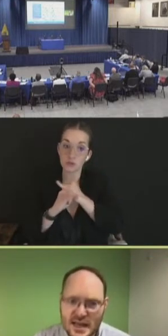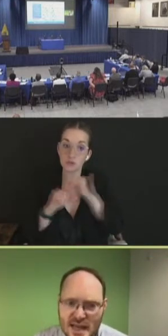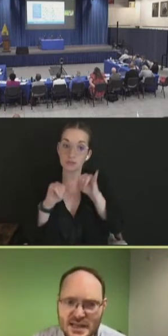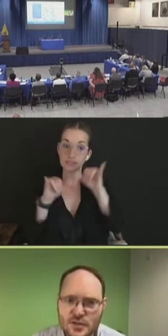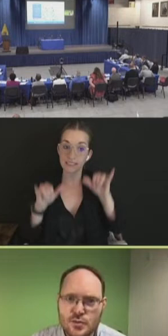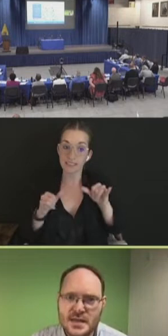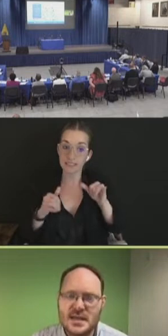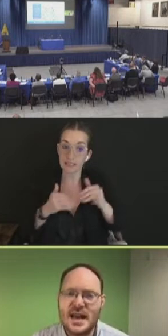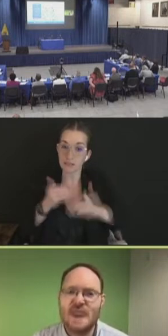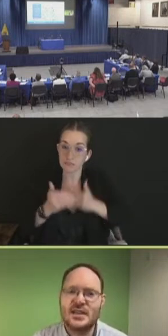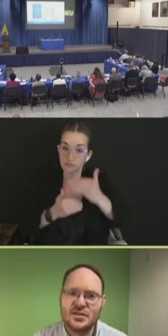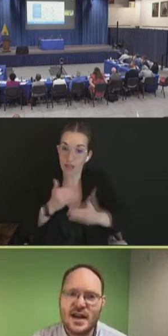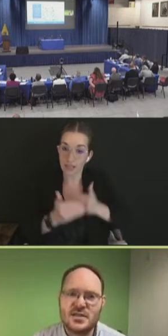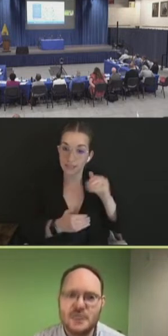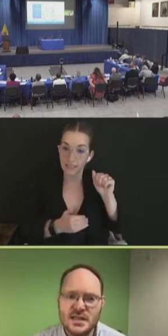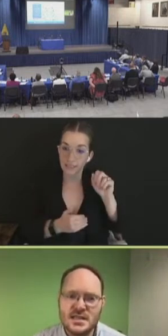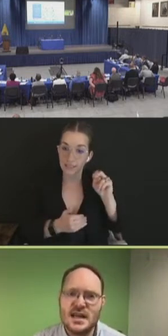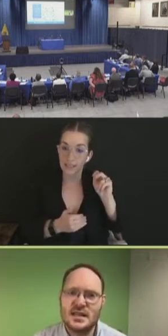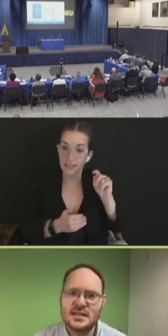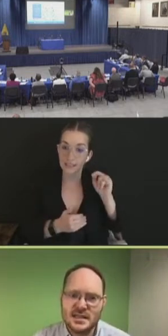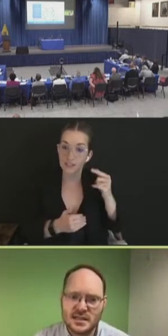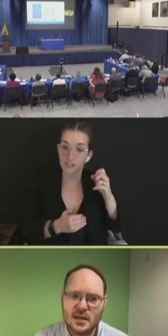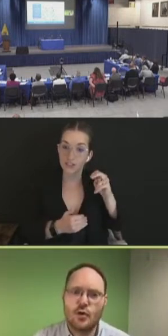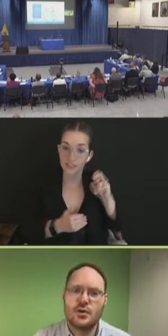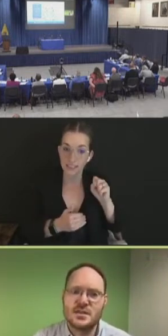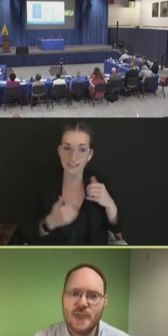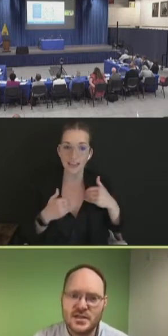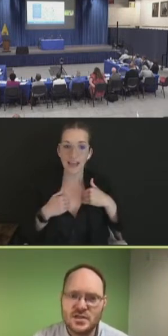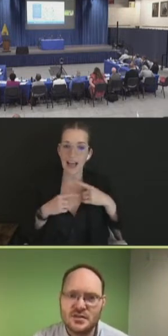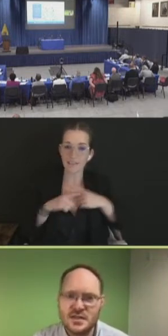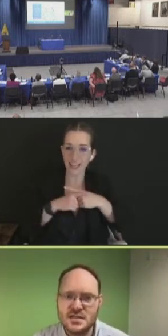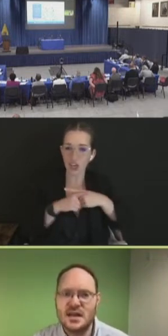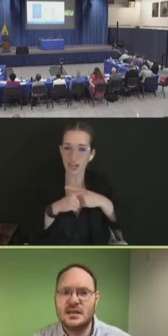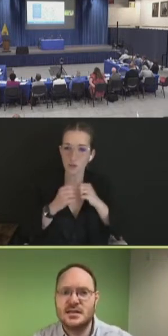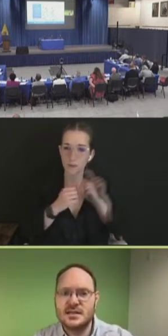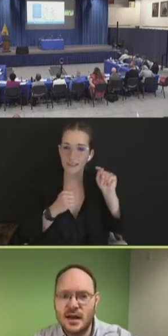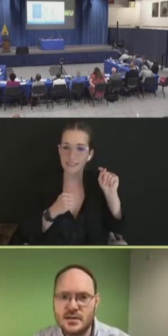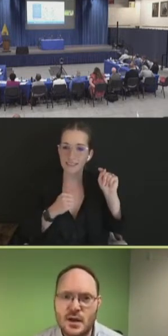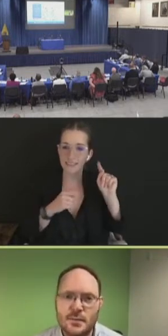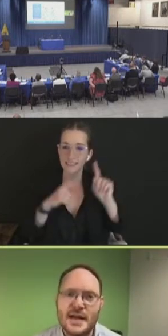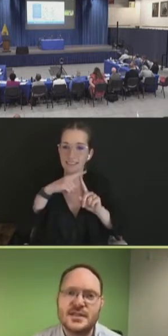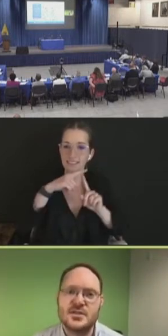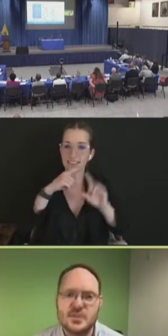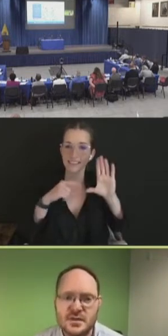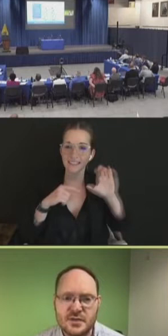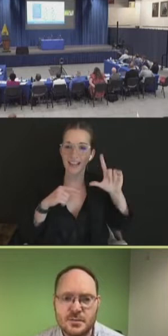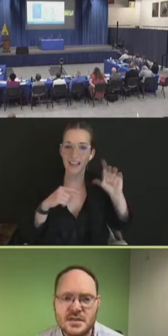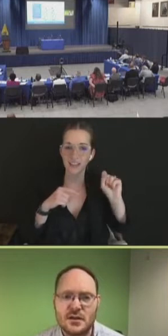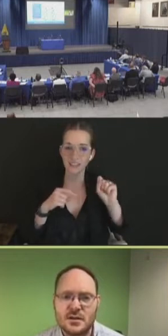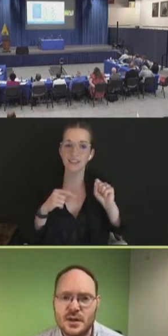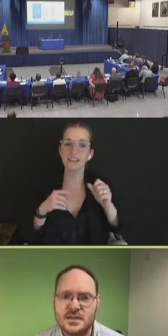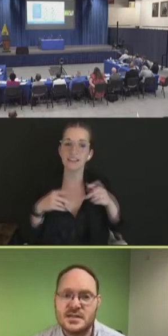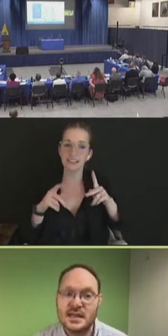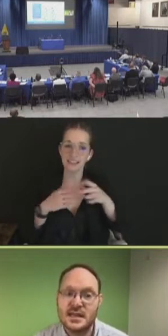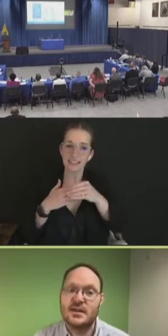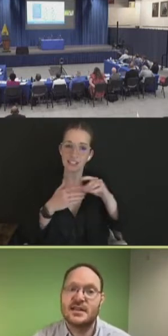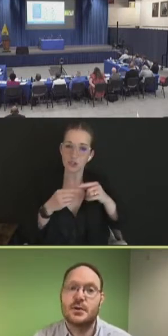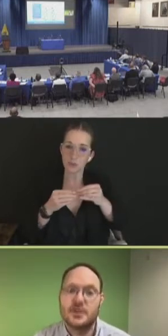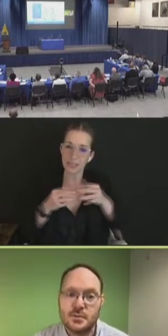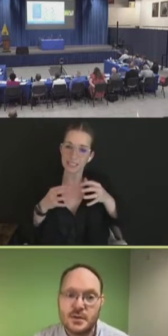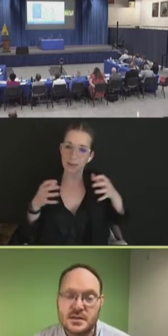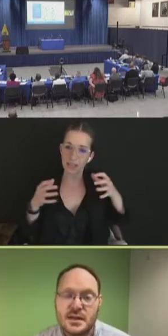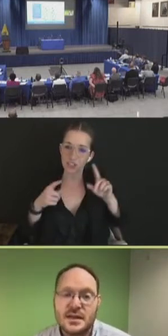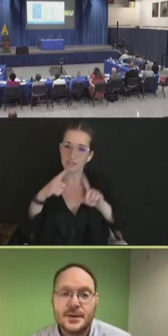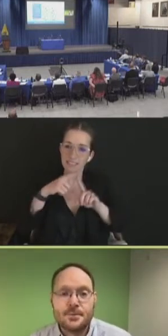processed, and you basically have an interaction with T cells that leads to clonal expansion of T cells that also help antigen-specific B cell responses that lead to an